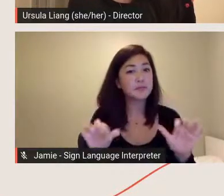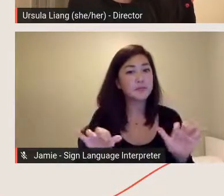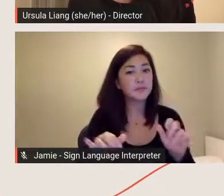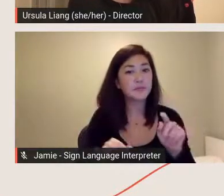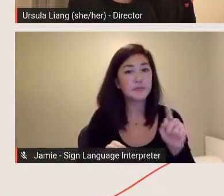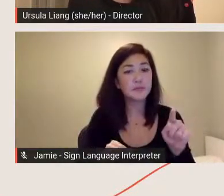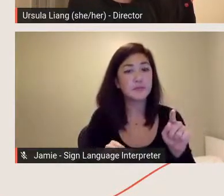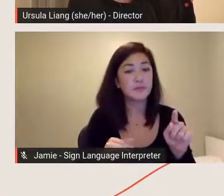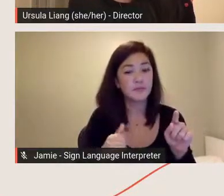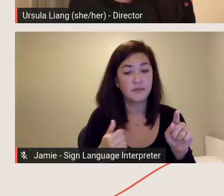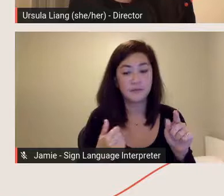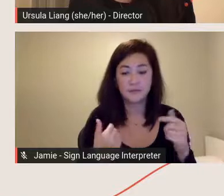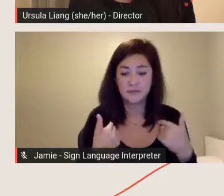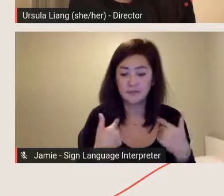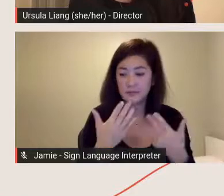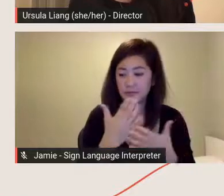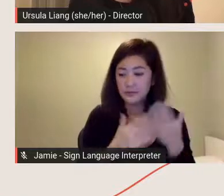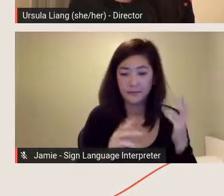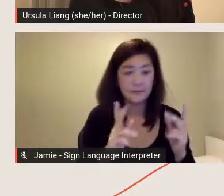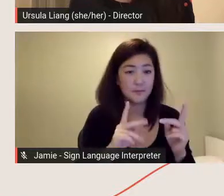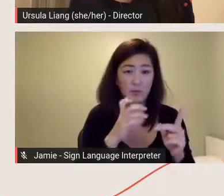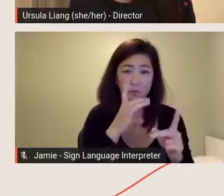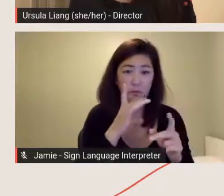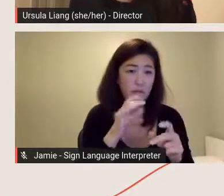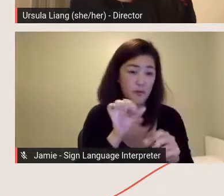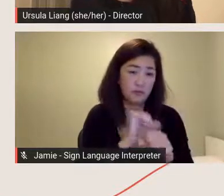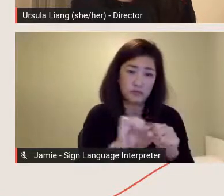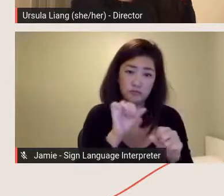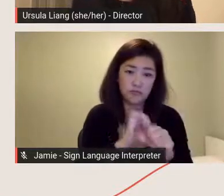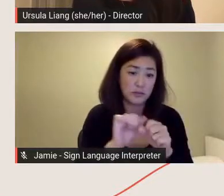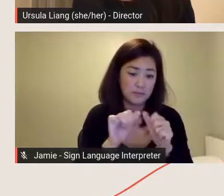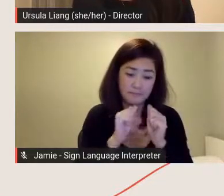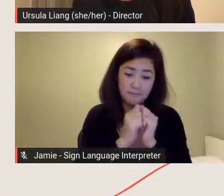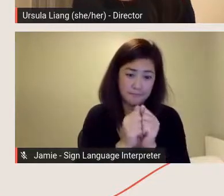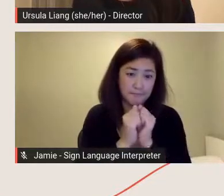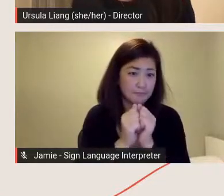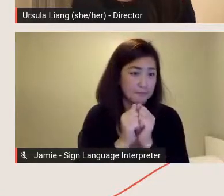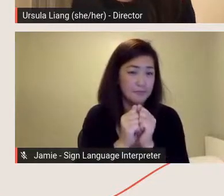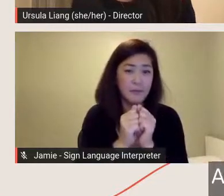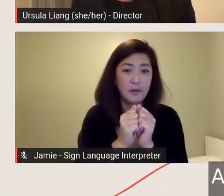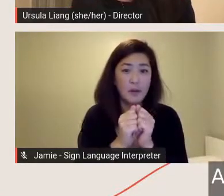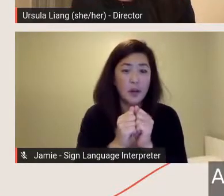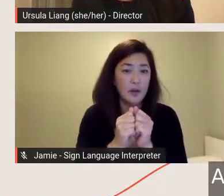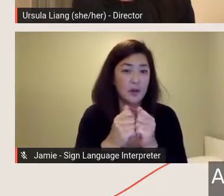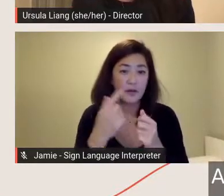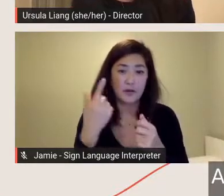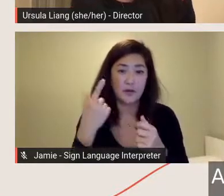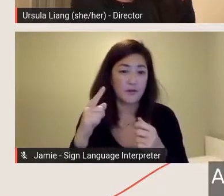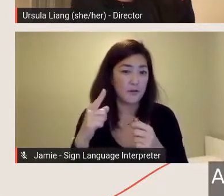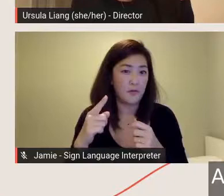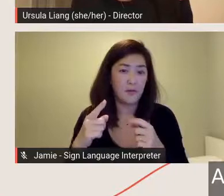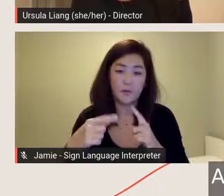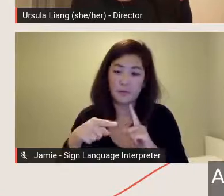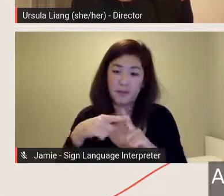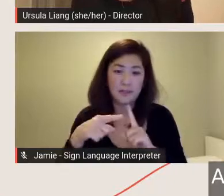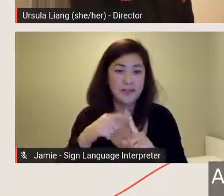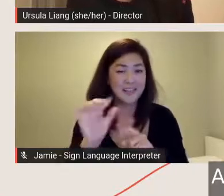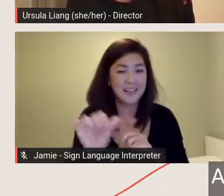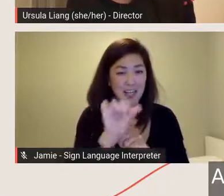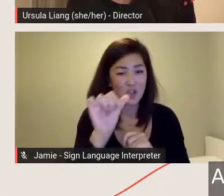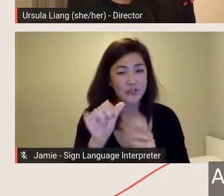been working in solidarity, you know, since the beginning. A lot of Asian Americans have been working in various forms of solidarity, Asian American Black Panthers, et